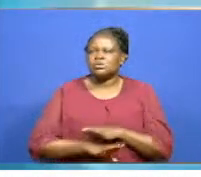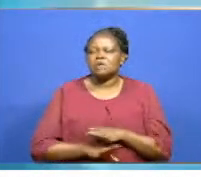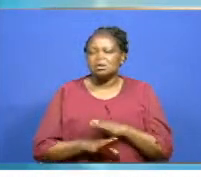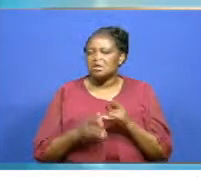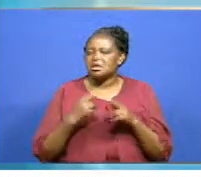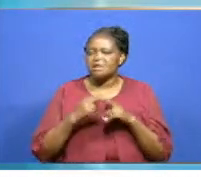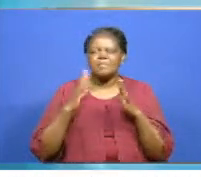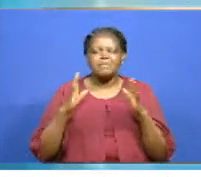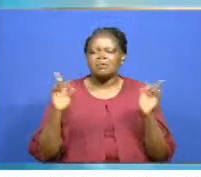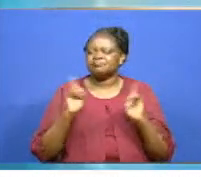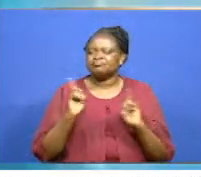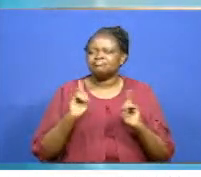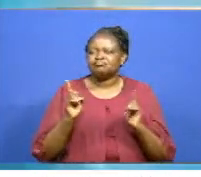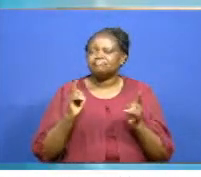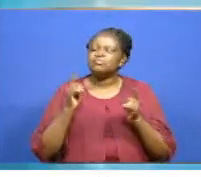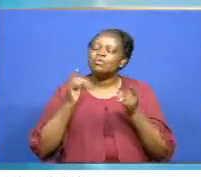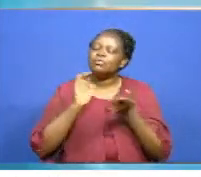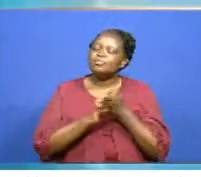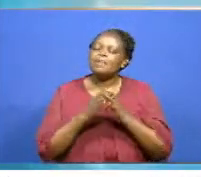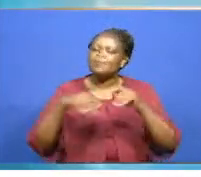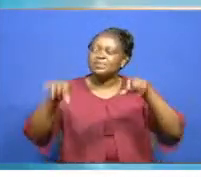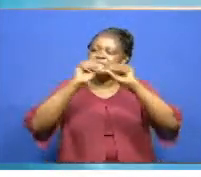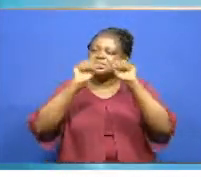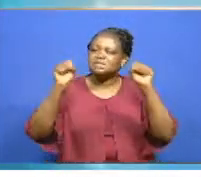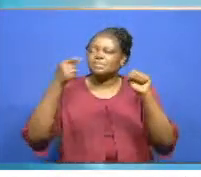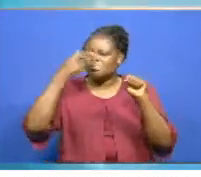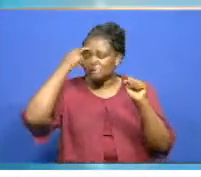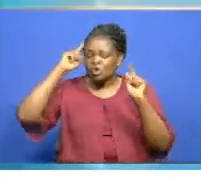am not running for presidency to be a hero of funerals.